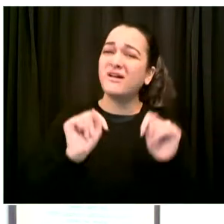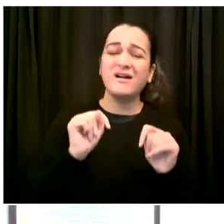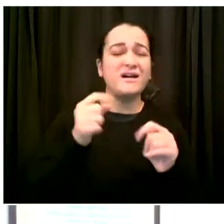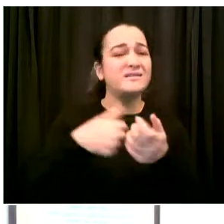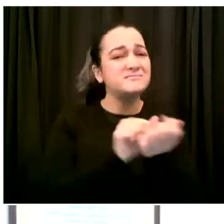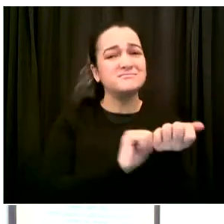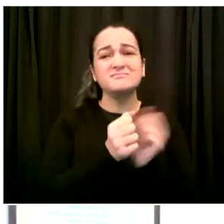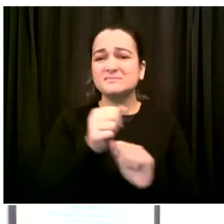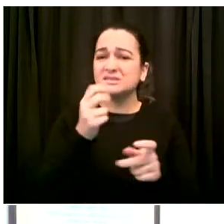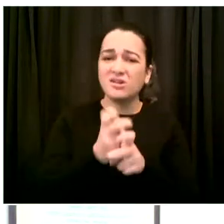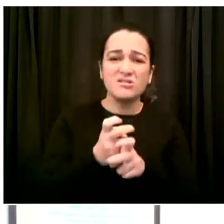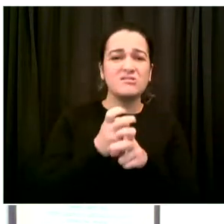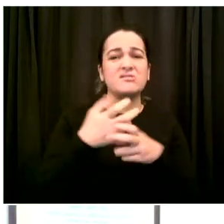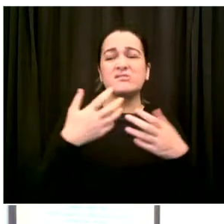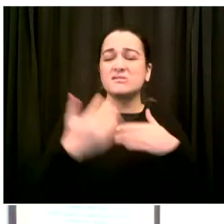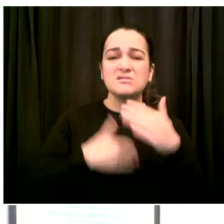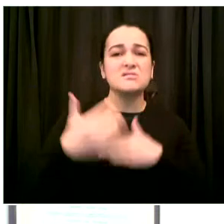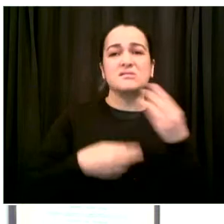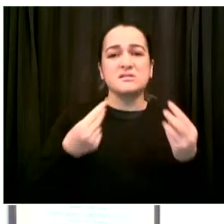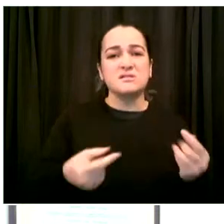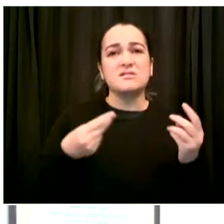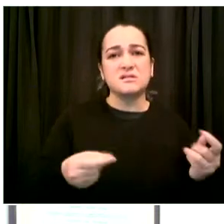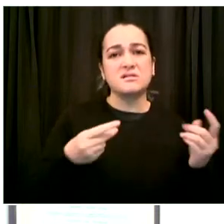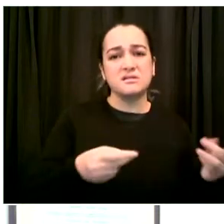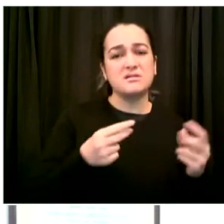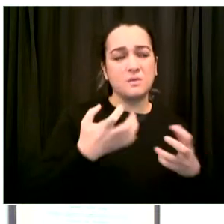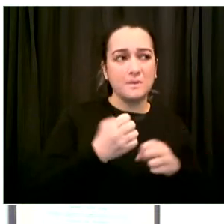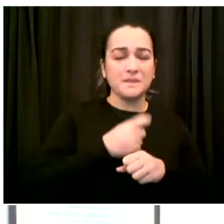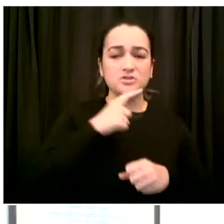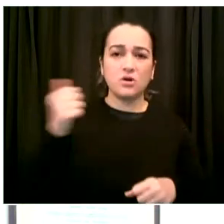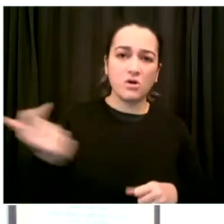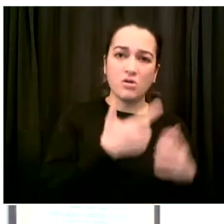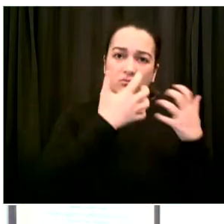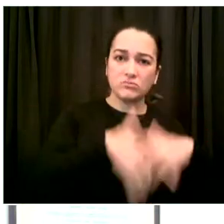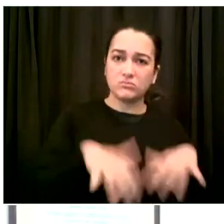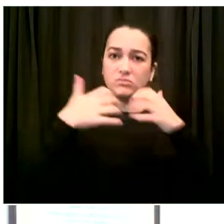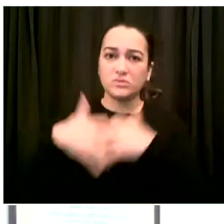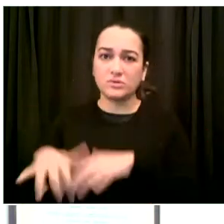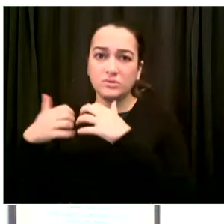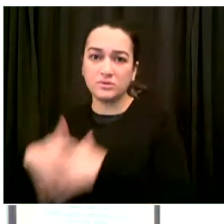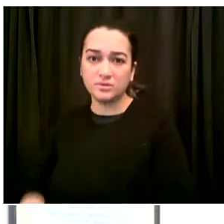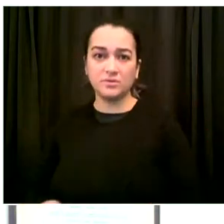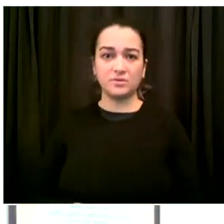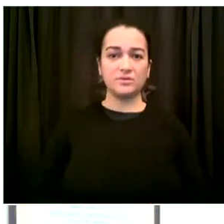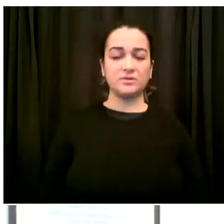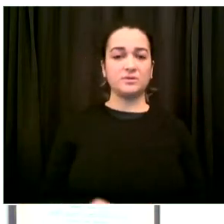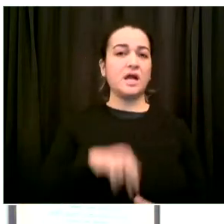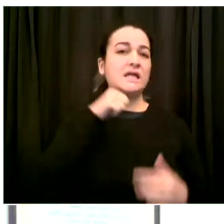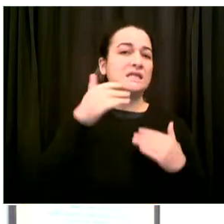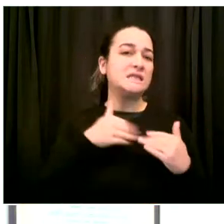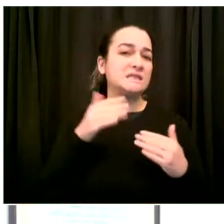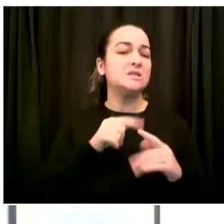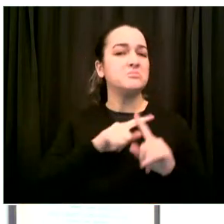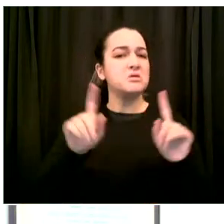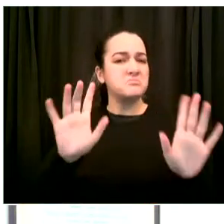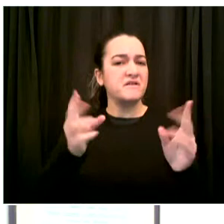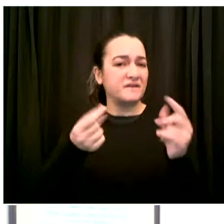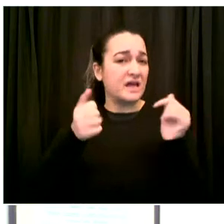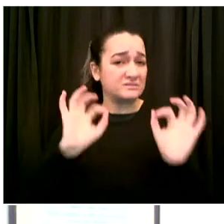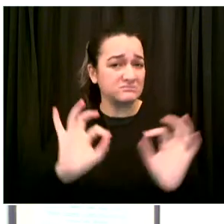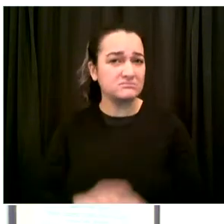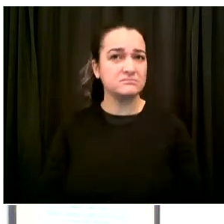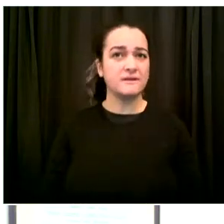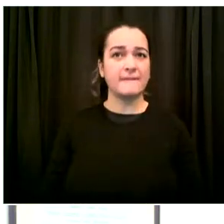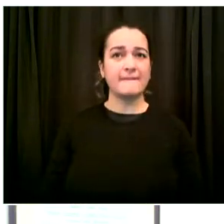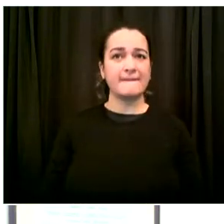In circumstances where lines get a little bit longer, we will then prioritize, our older New Yorkers, people who